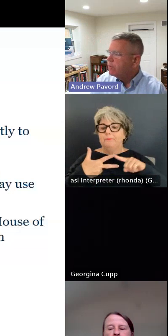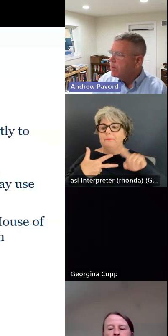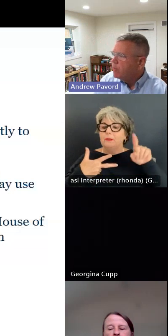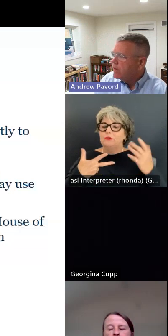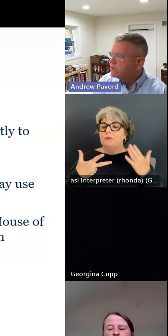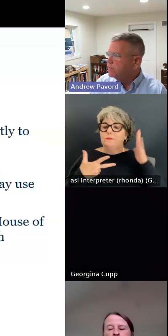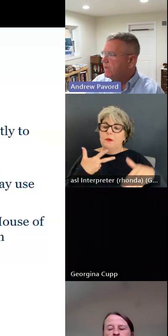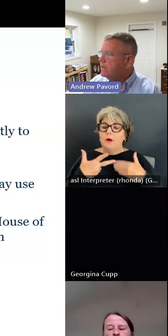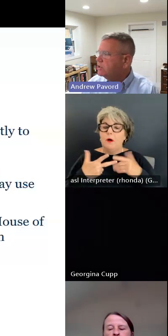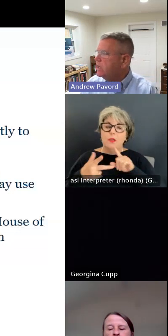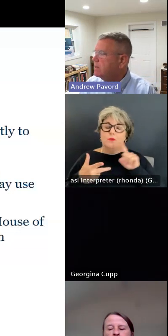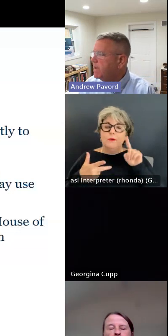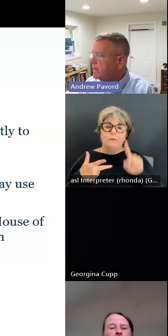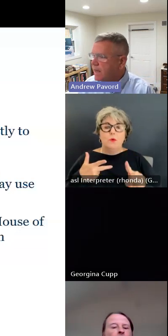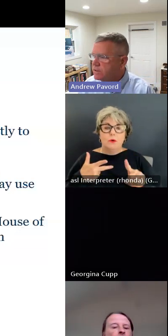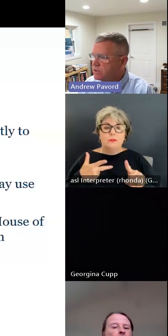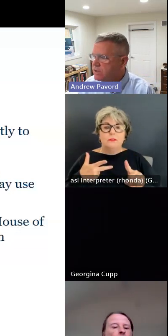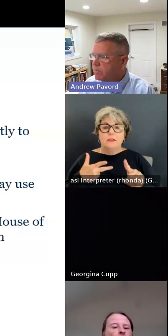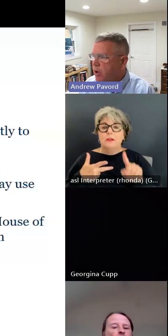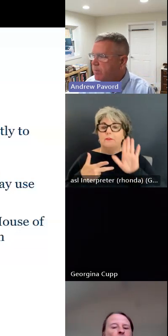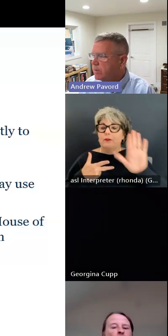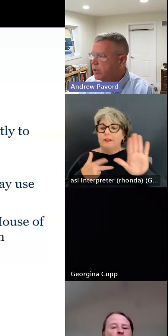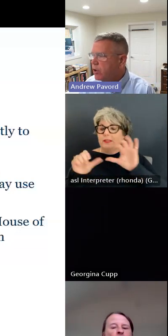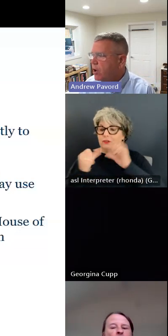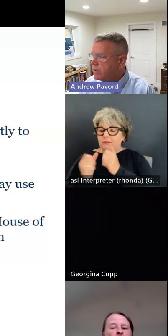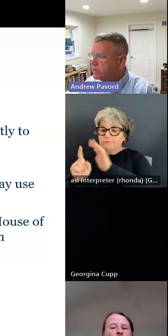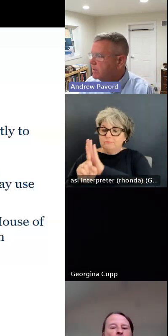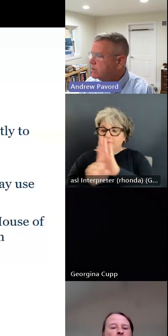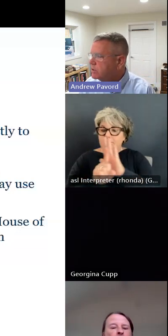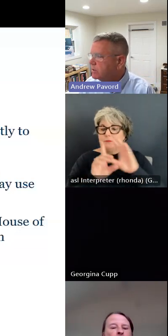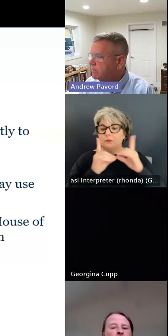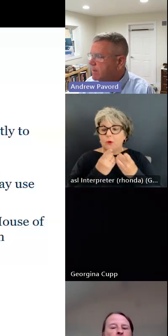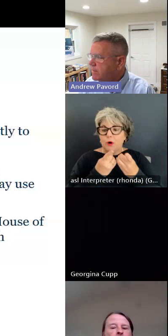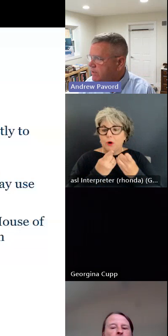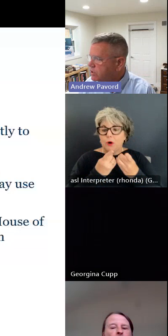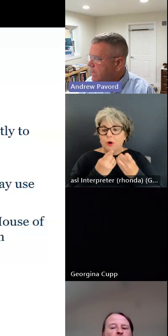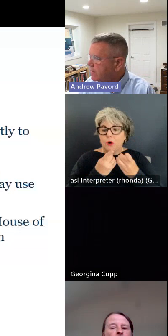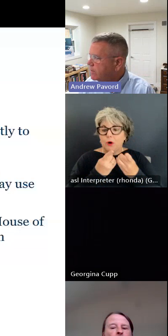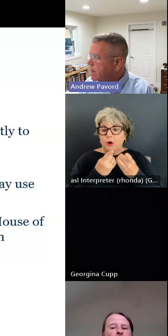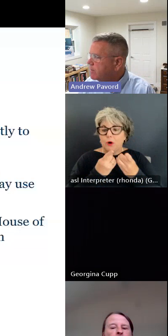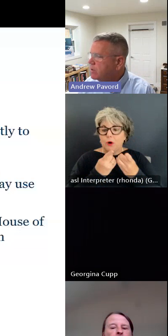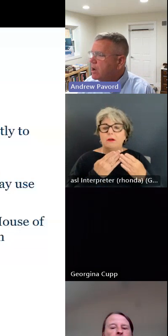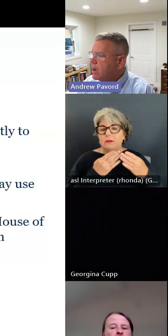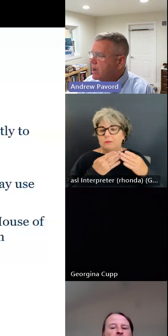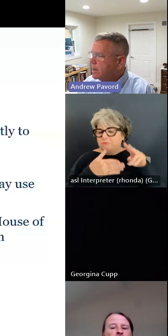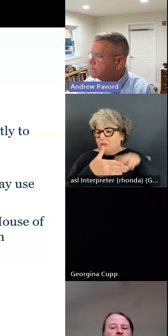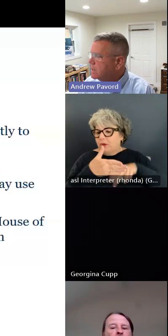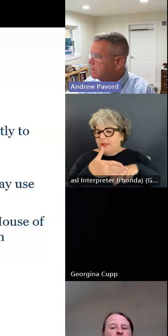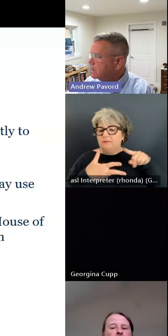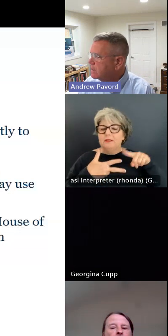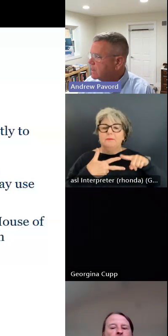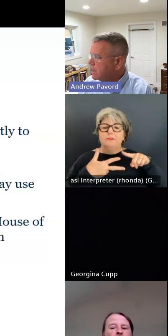submit all the reports for each independent agency, departmental bureau, or similar subdivision together and numbered